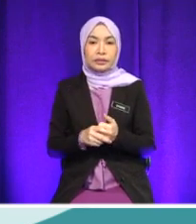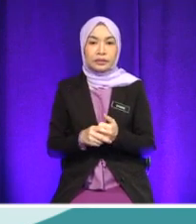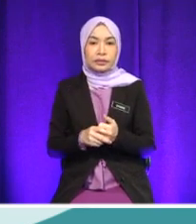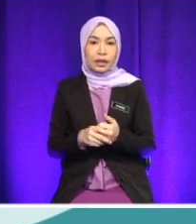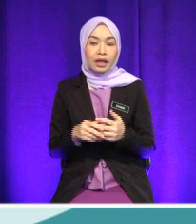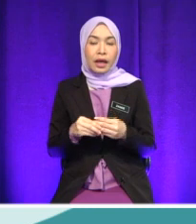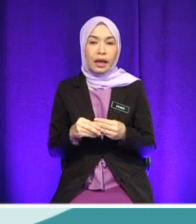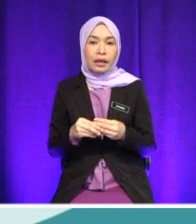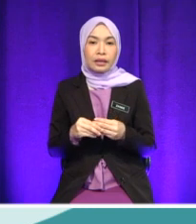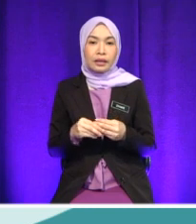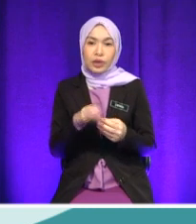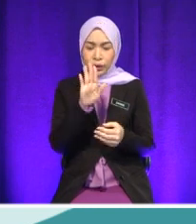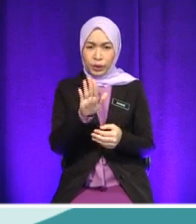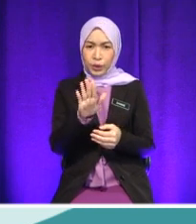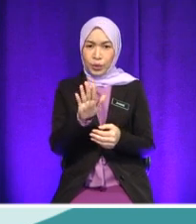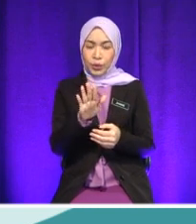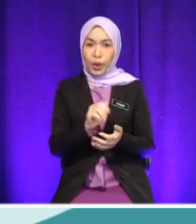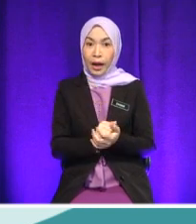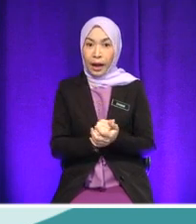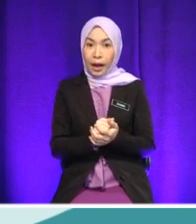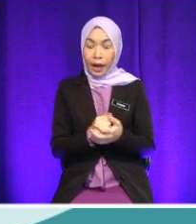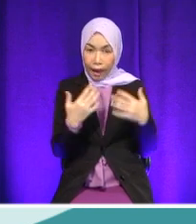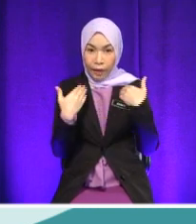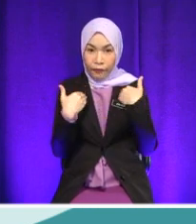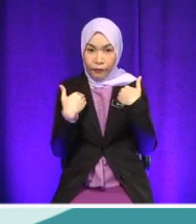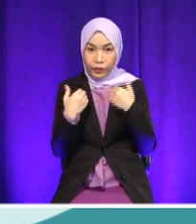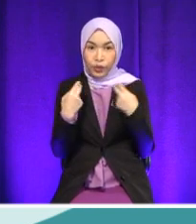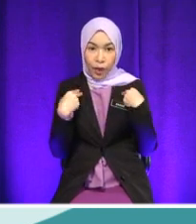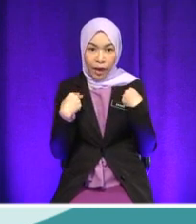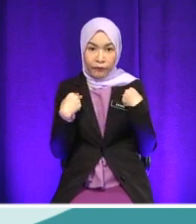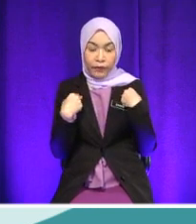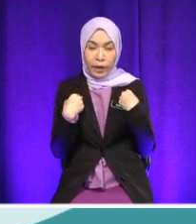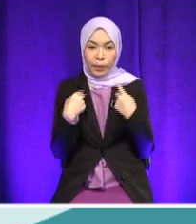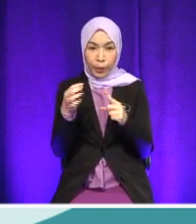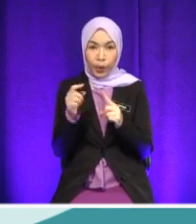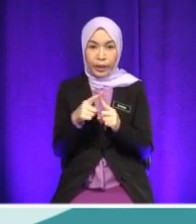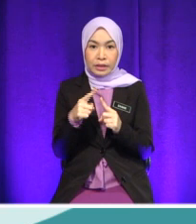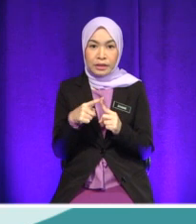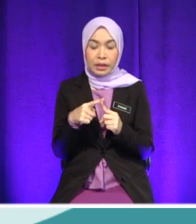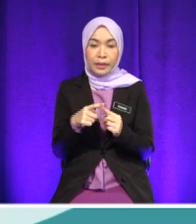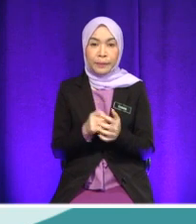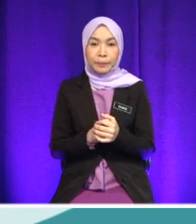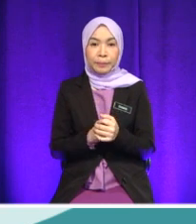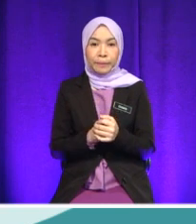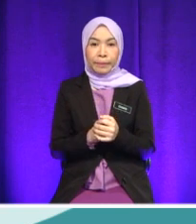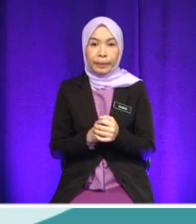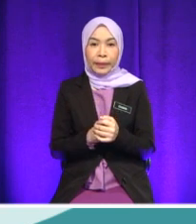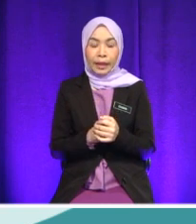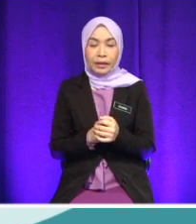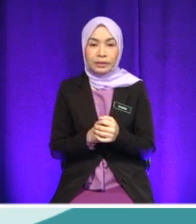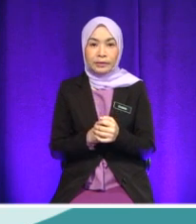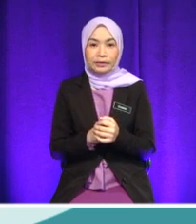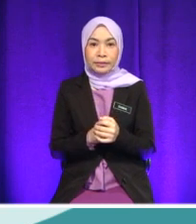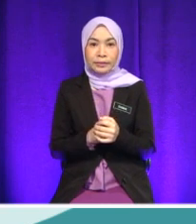a point, but. The fifth one, that is my opinions too, right? It sounds familiar, right? And question number